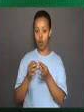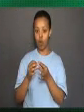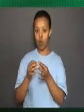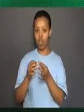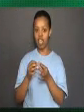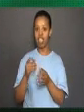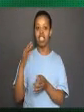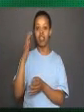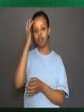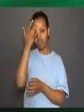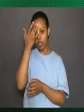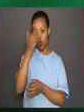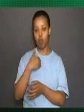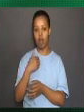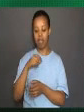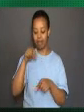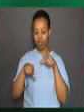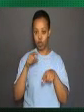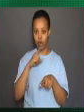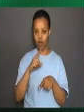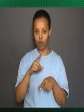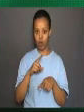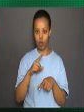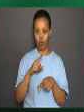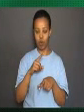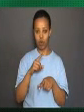Tuberculosis is spread by droplet infection.